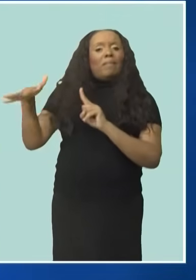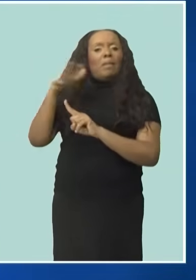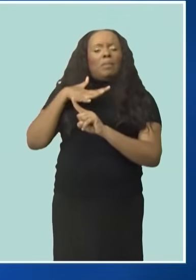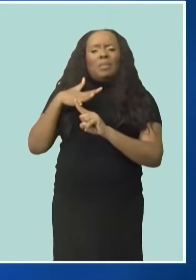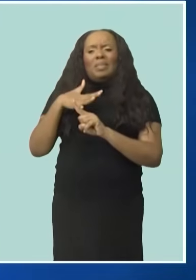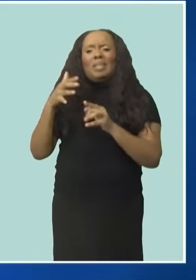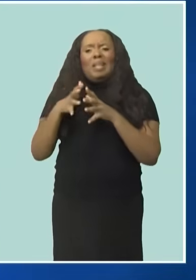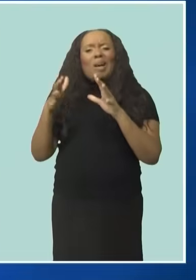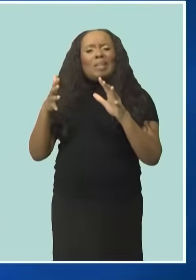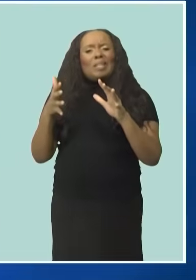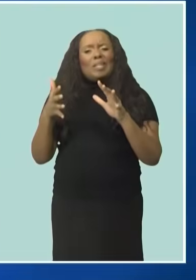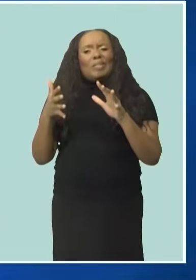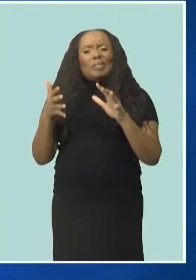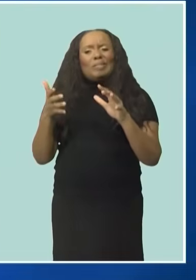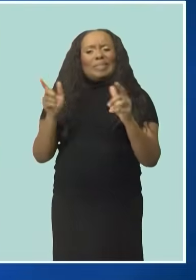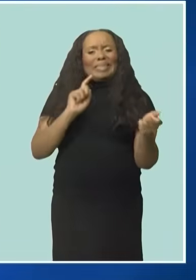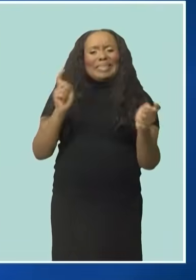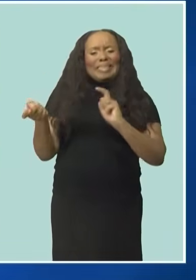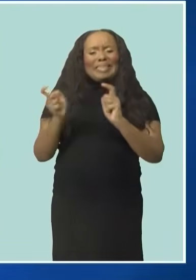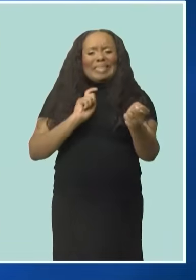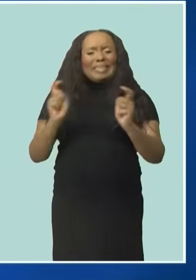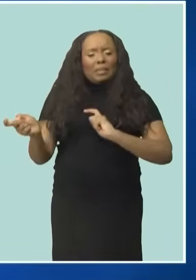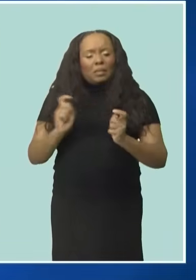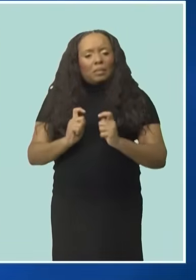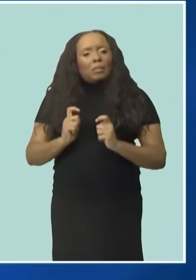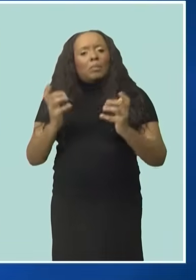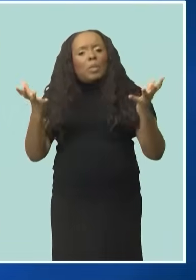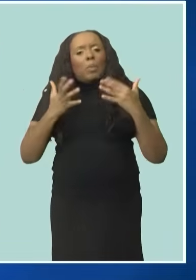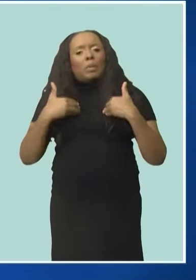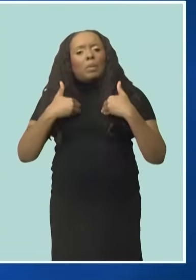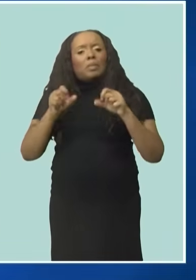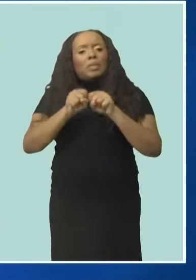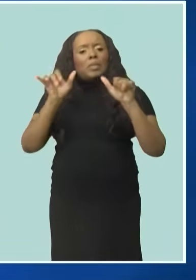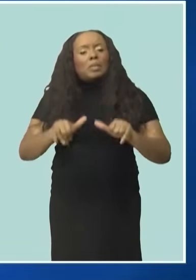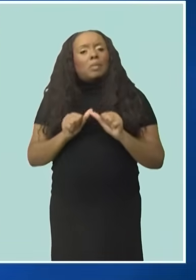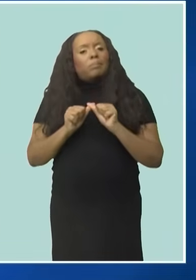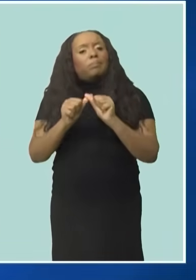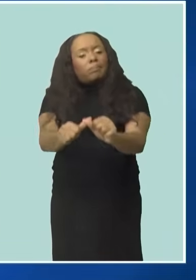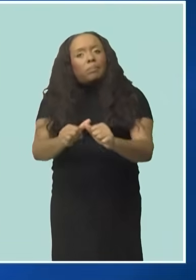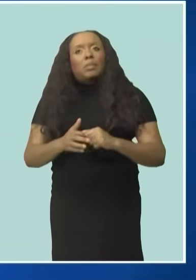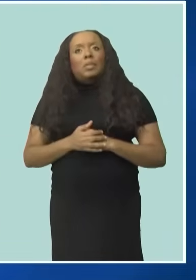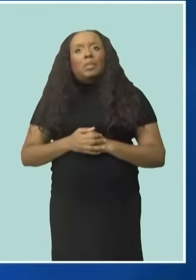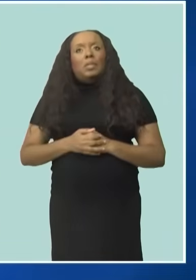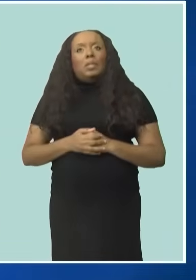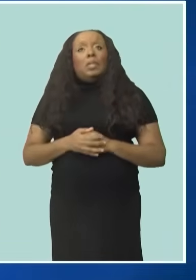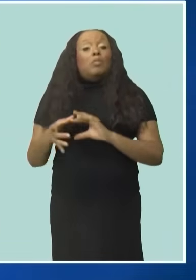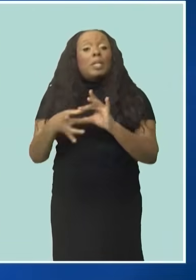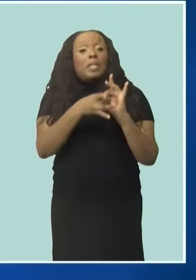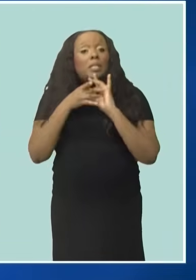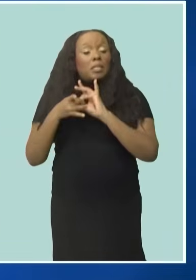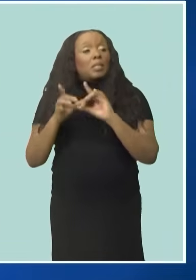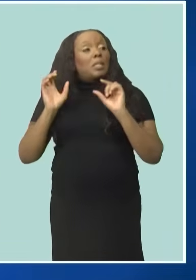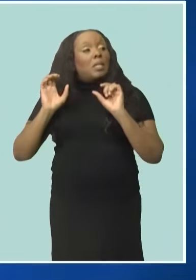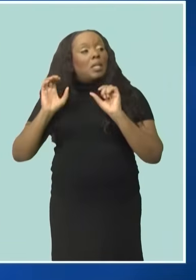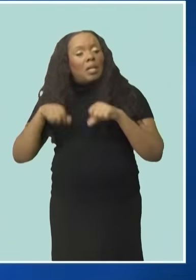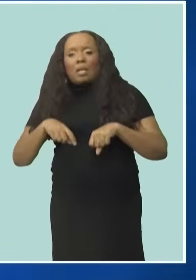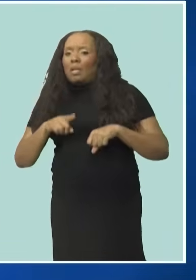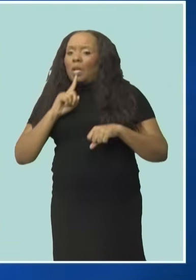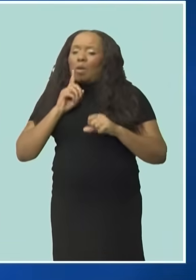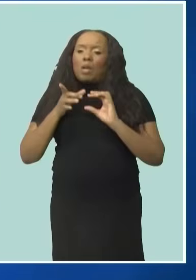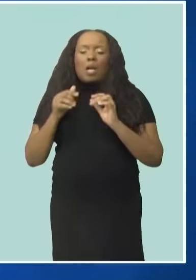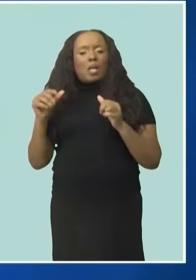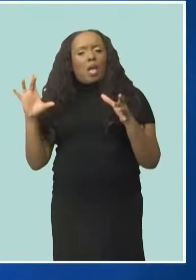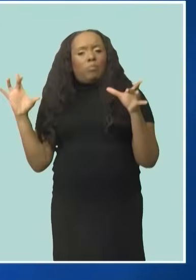instability, we need to know that we built systems that last and relationships that adapt and pivot that can withstand turbulence